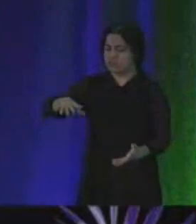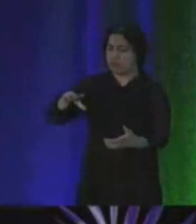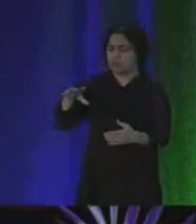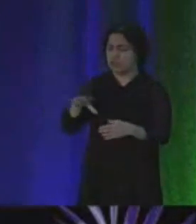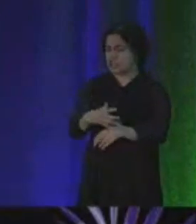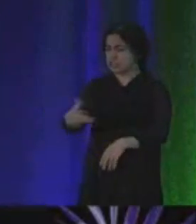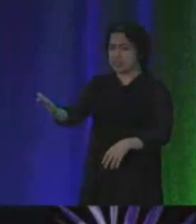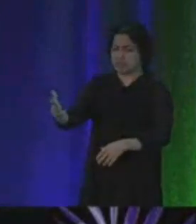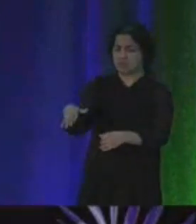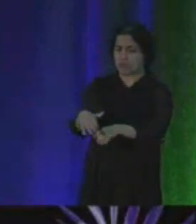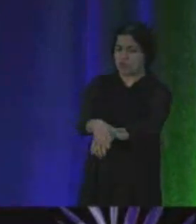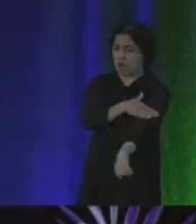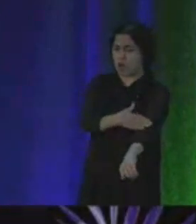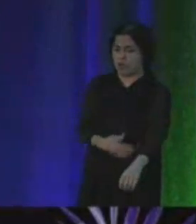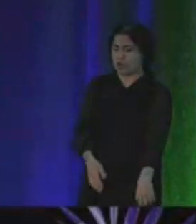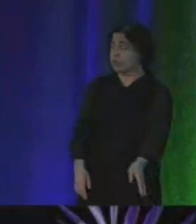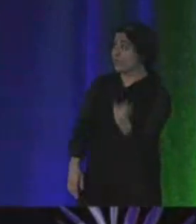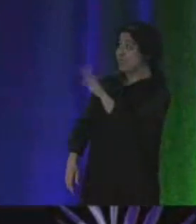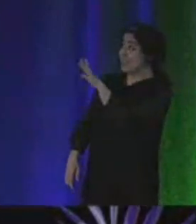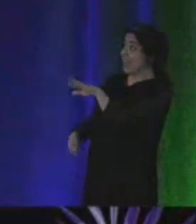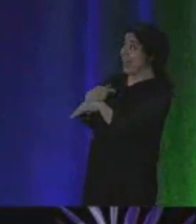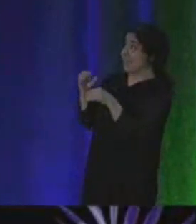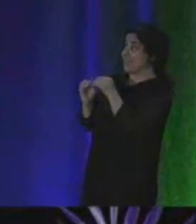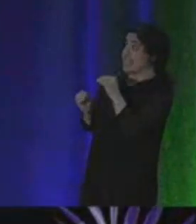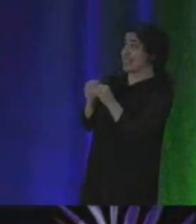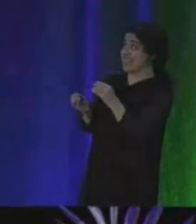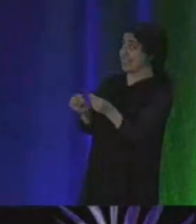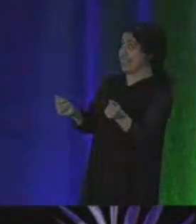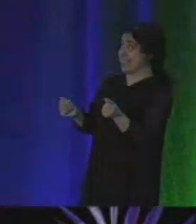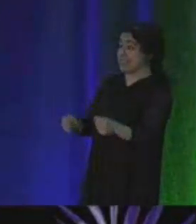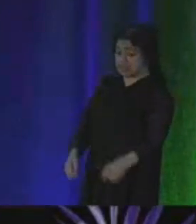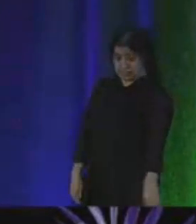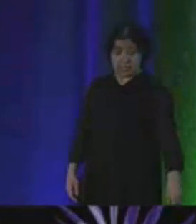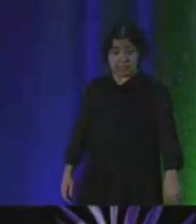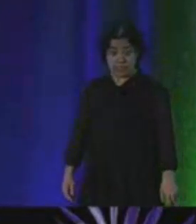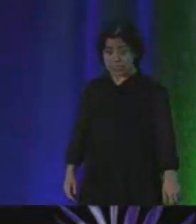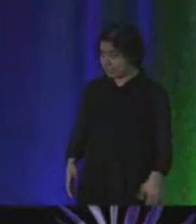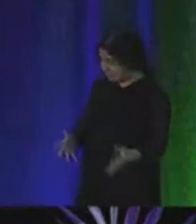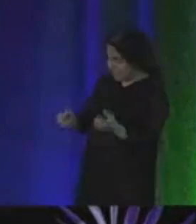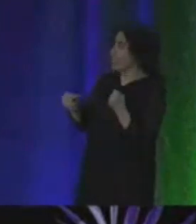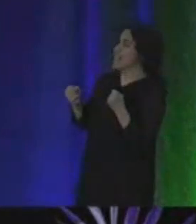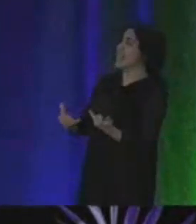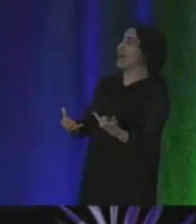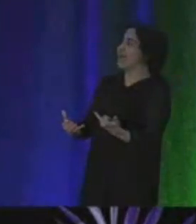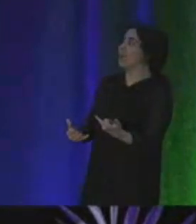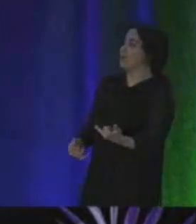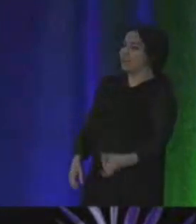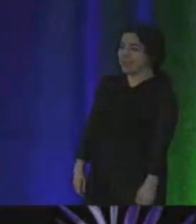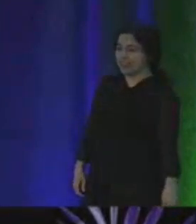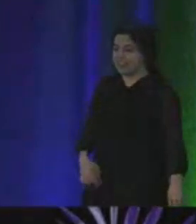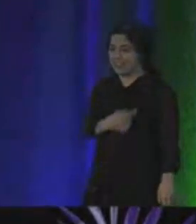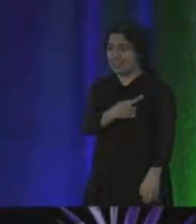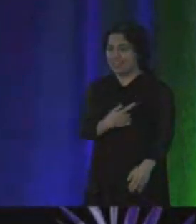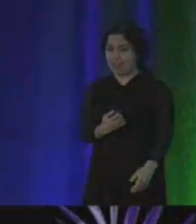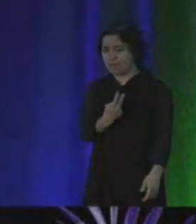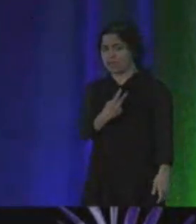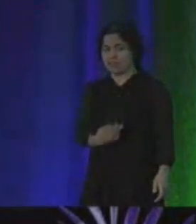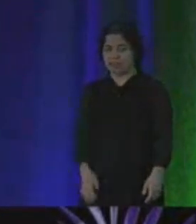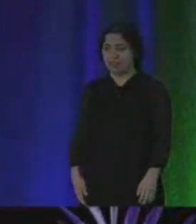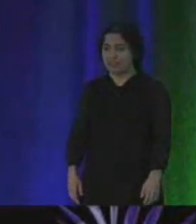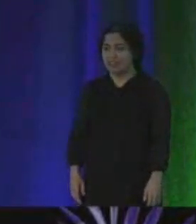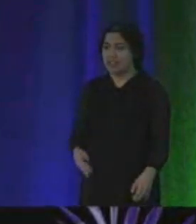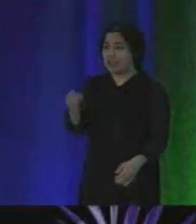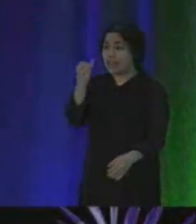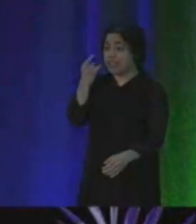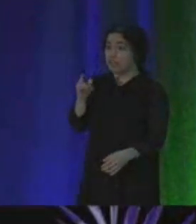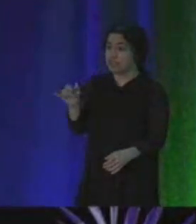like you come back to him and you're like, "I fixed it," and he's like, "Yeah," and you're like, "It's fast now," right? Like they're like, "Okay," but if you're